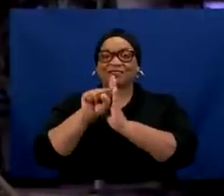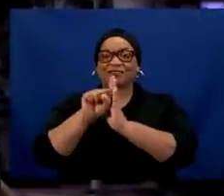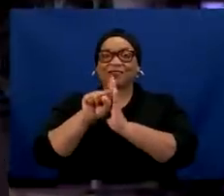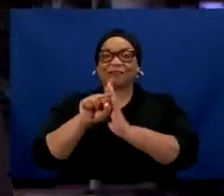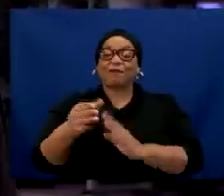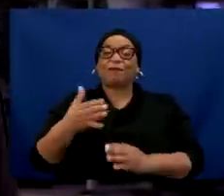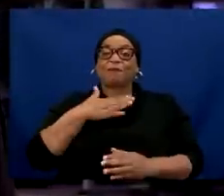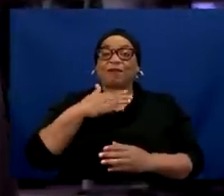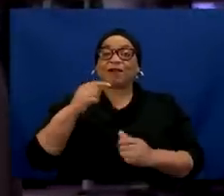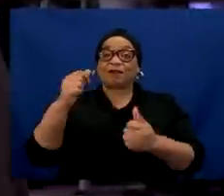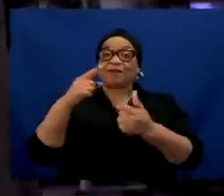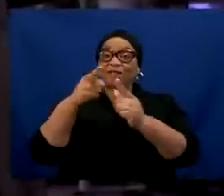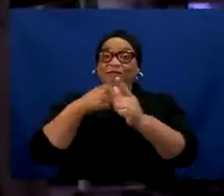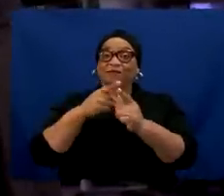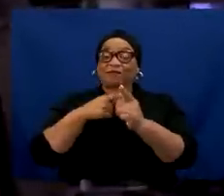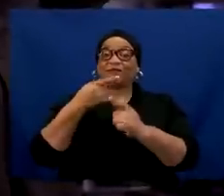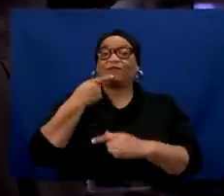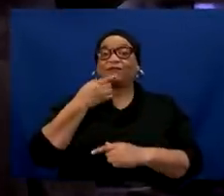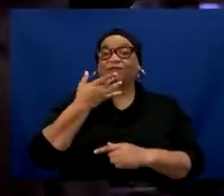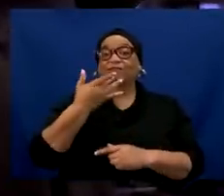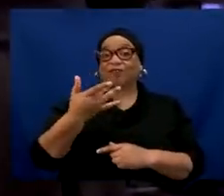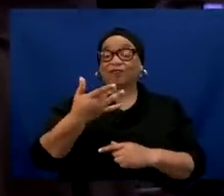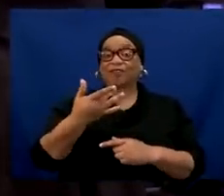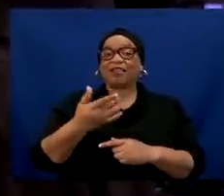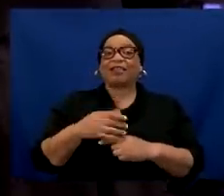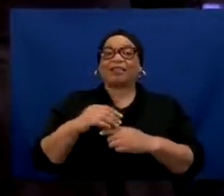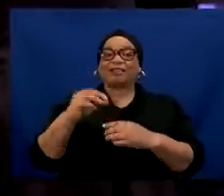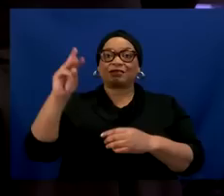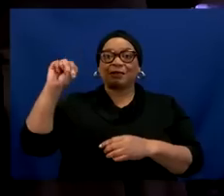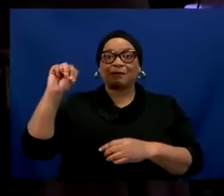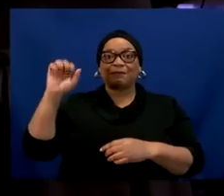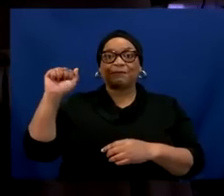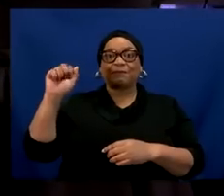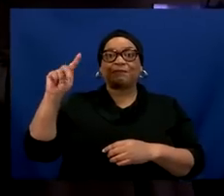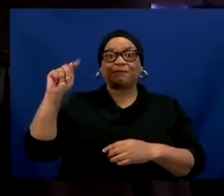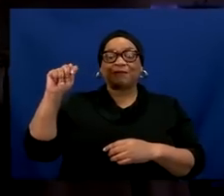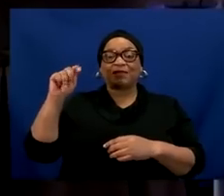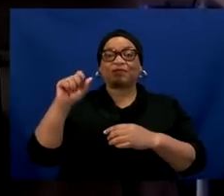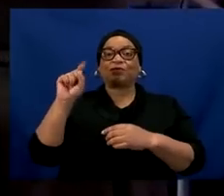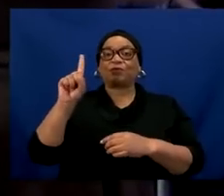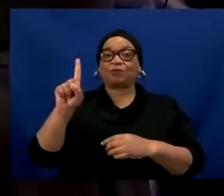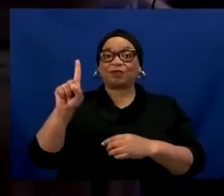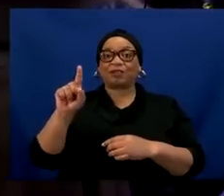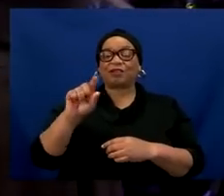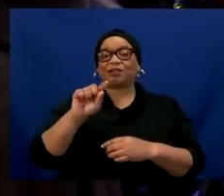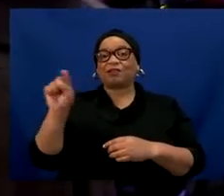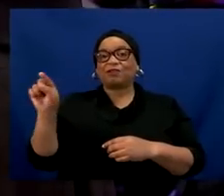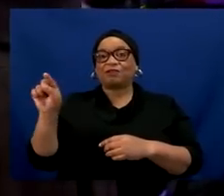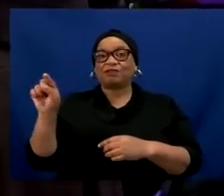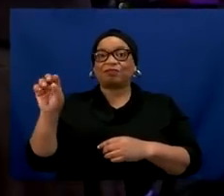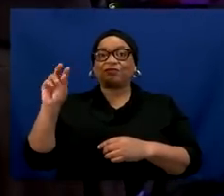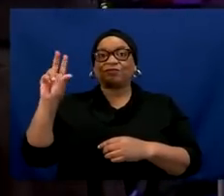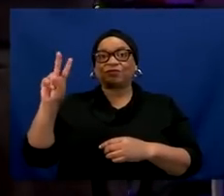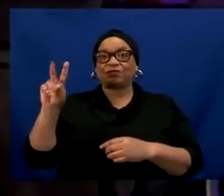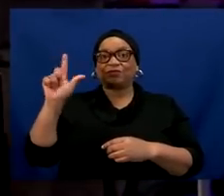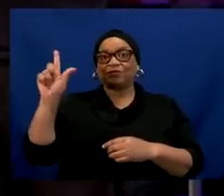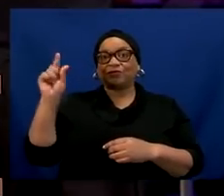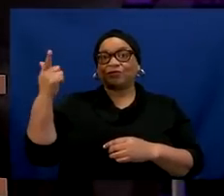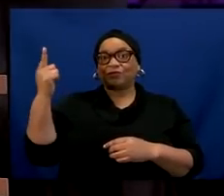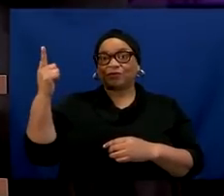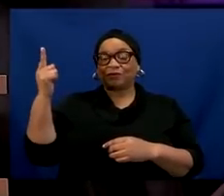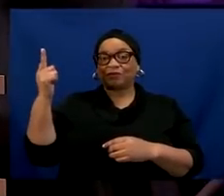Advent season is Matthew 1:21. It says, "Thou shalt call his name